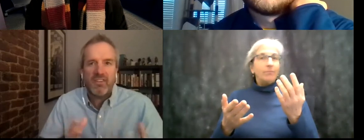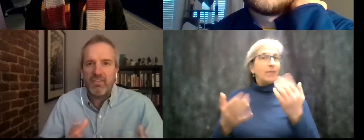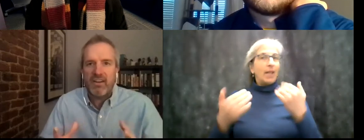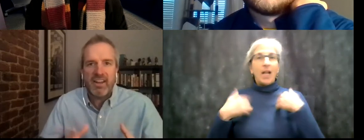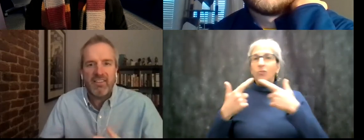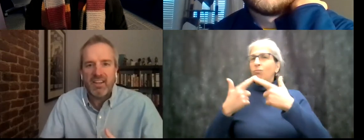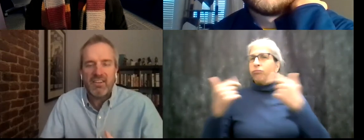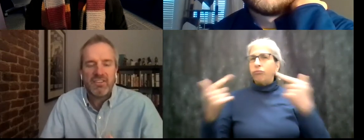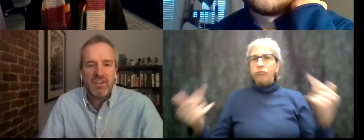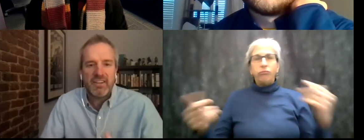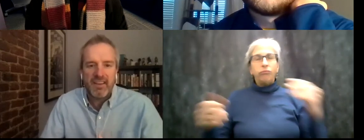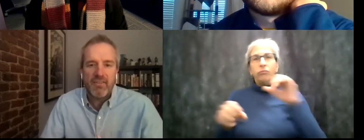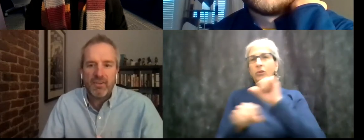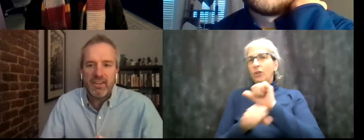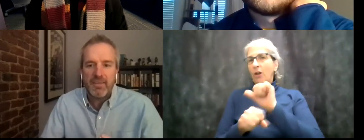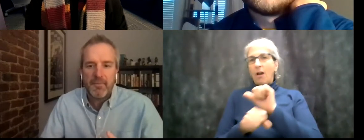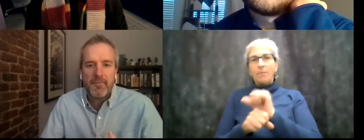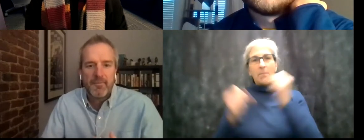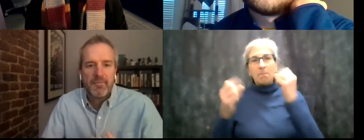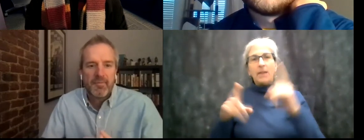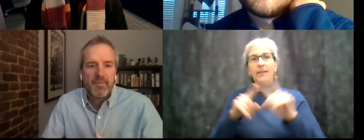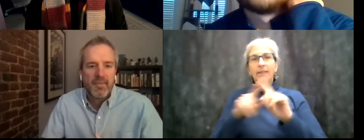just as varied as the industry itself, really.